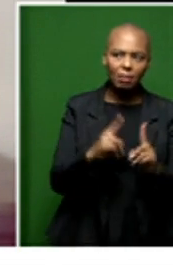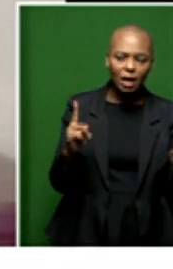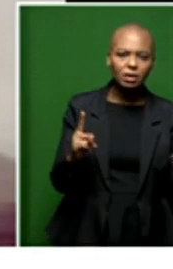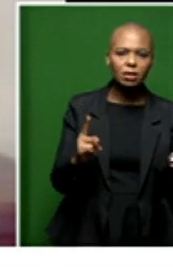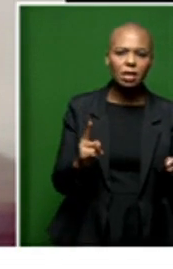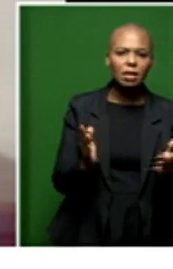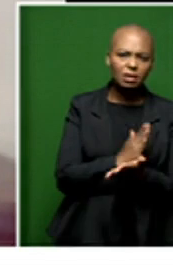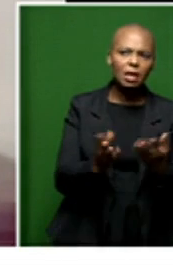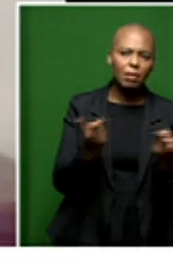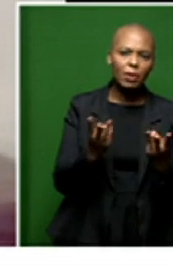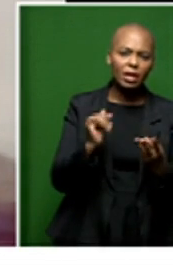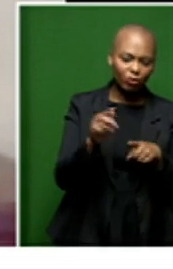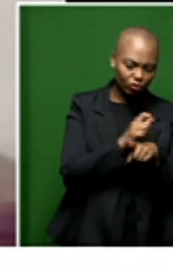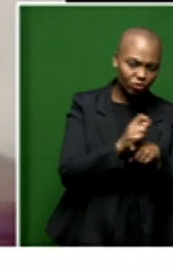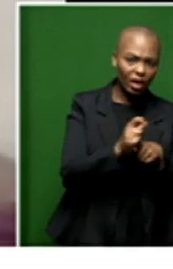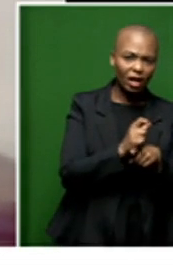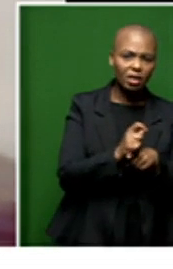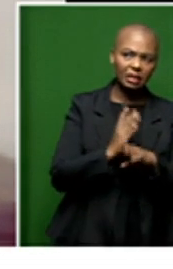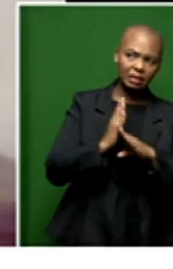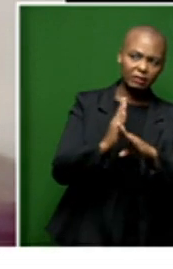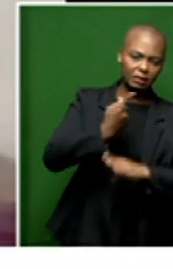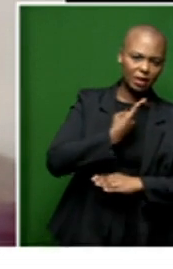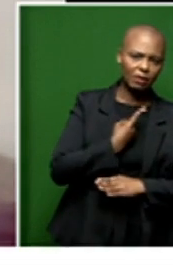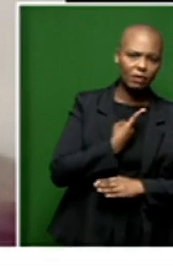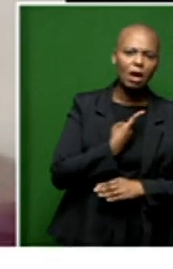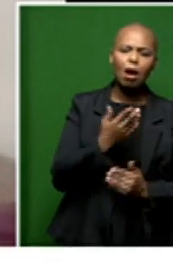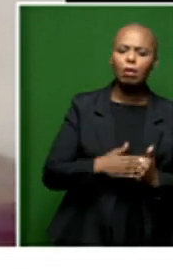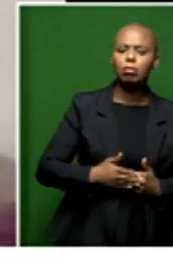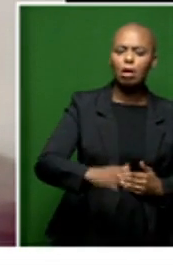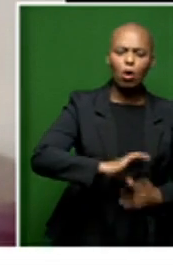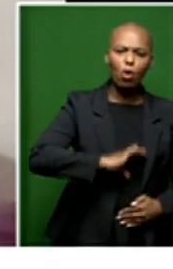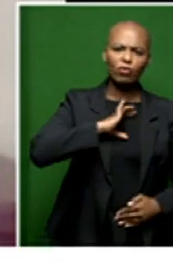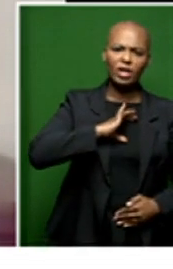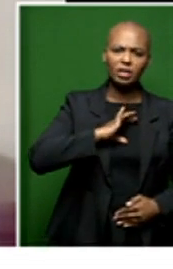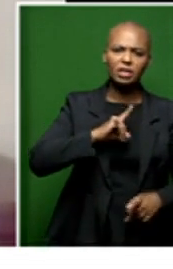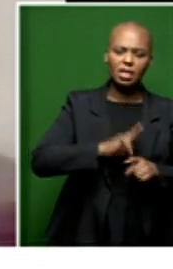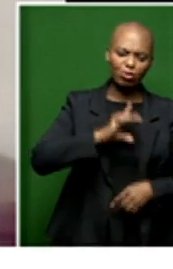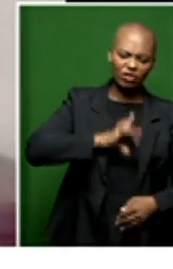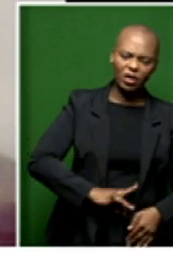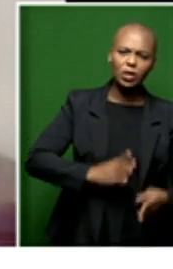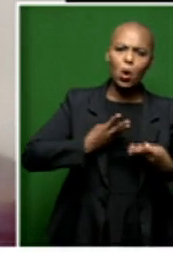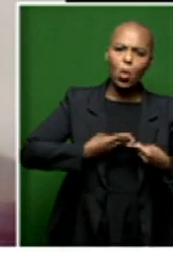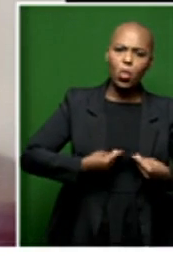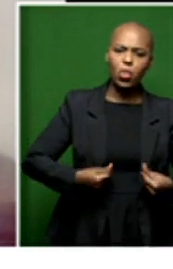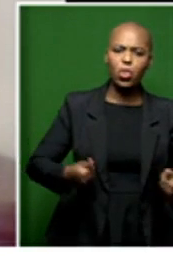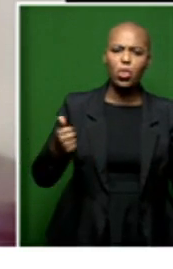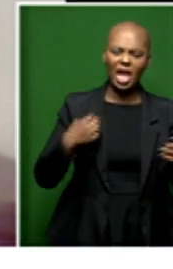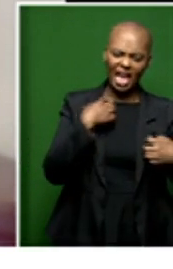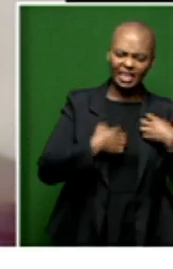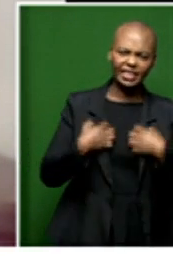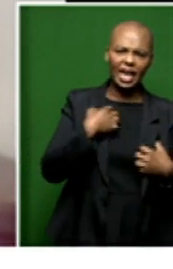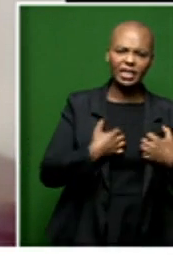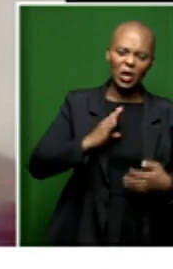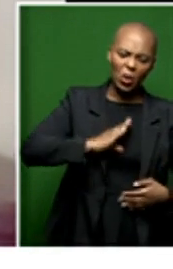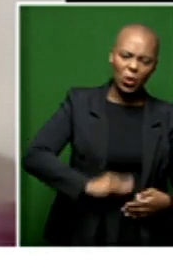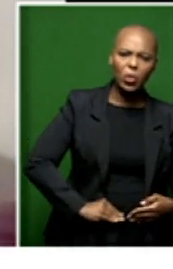of confidence, self-confidence. I find people overcoming depression, anxiety, drug addiction,